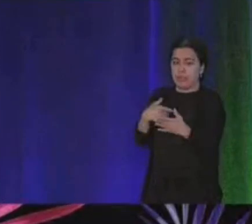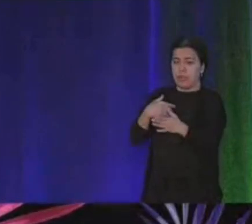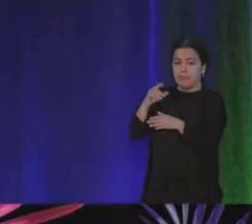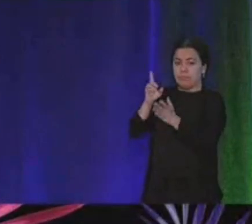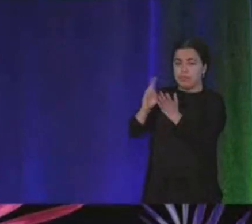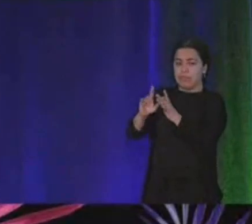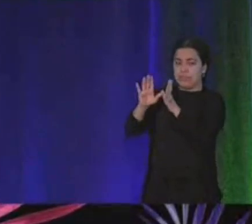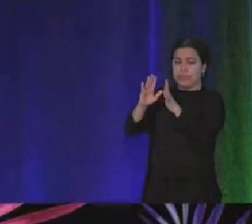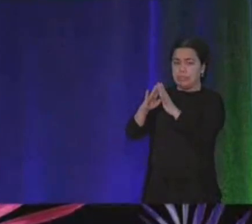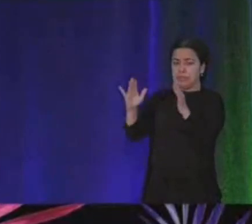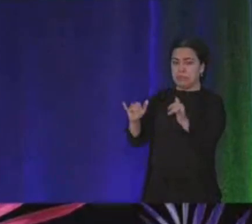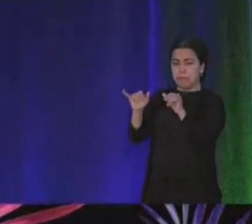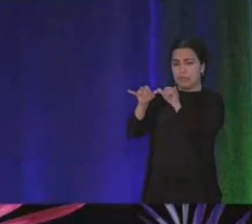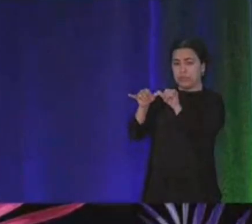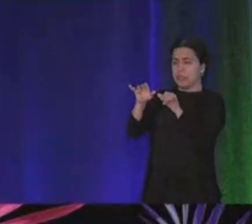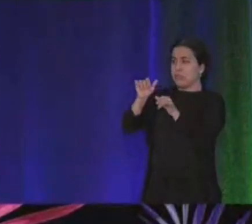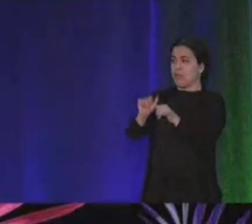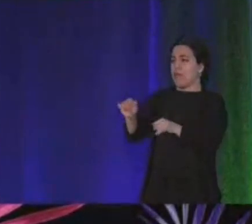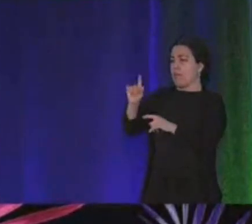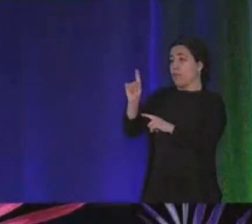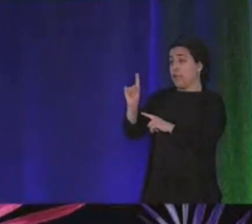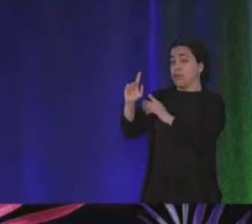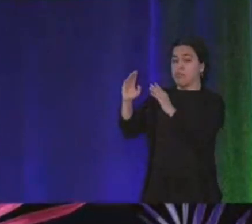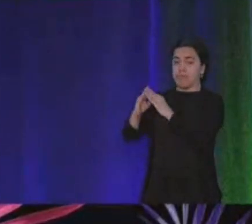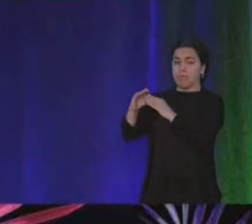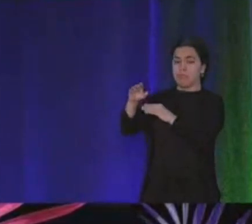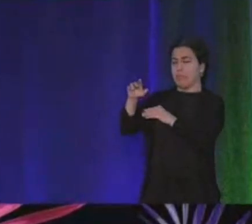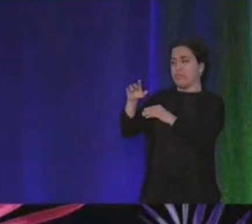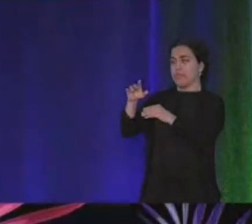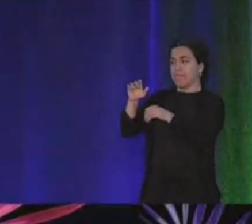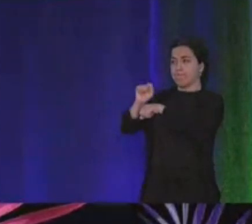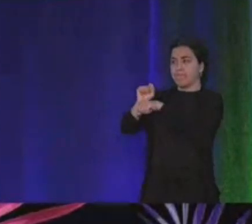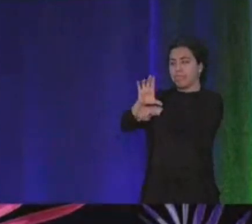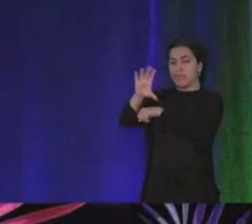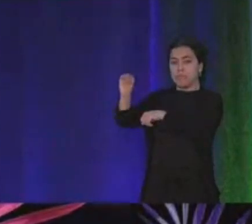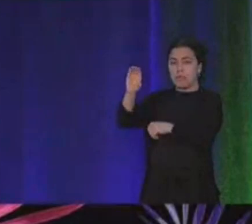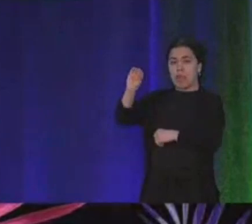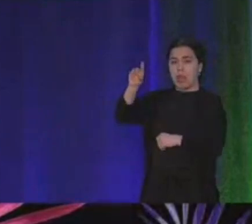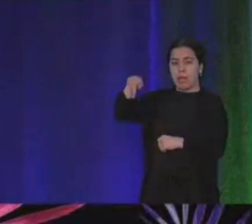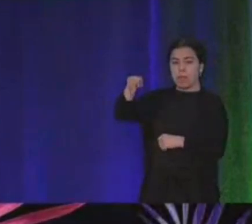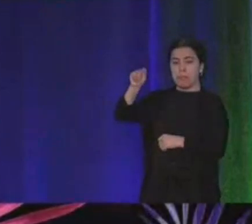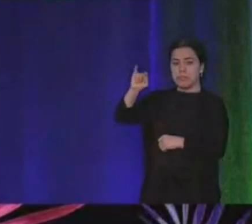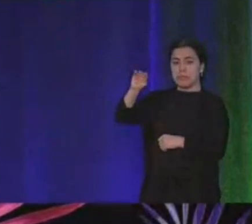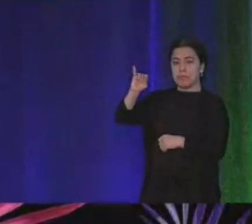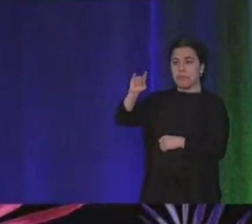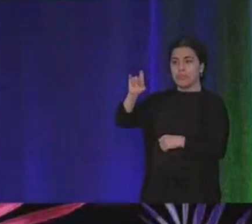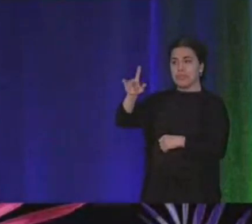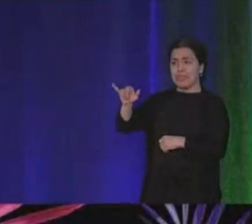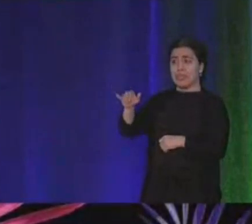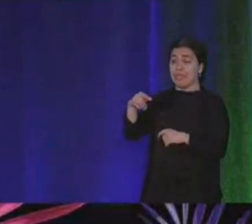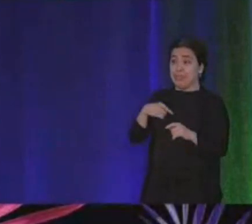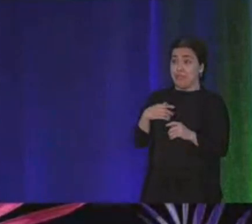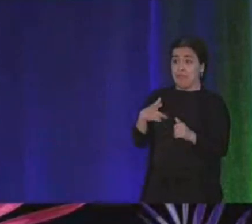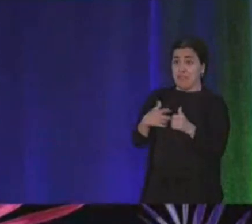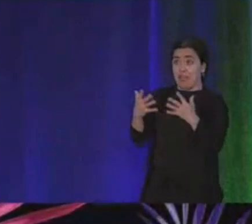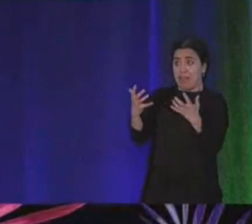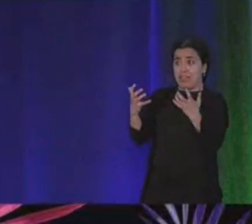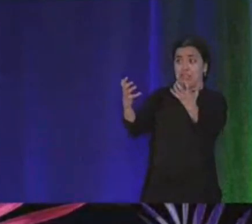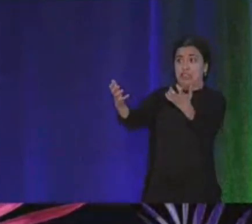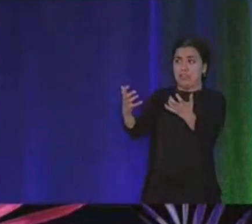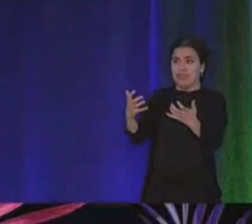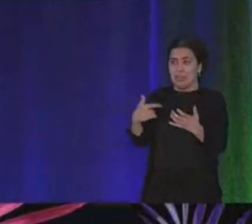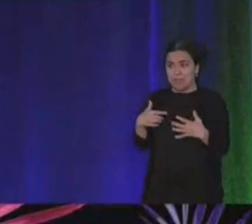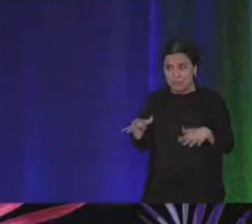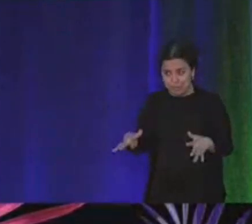from music background, so you might think I'm used to being in front of people, but this is different. This is first time speaking. Yeah, it's pretty nervous,